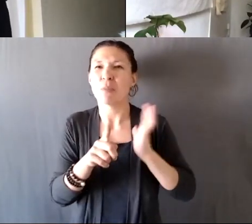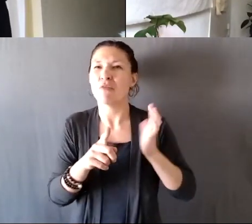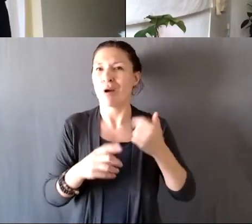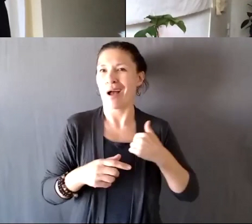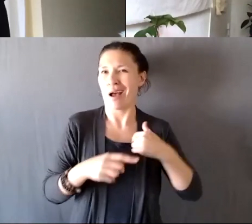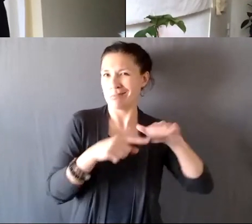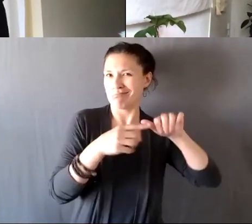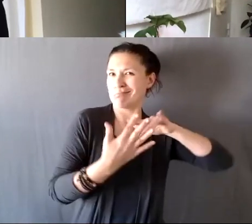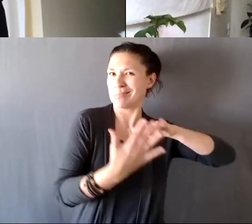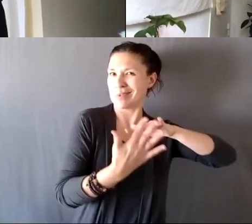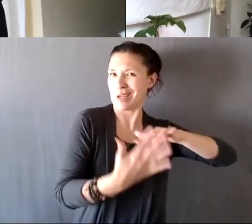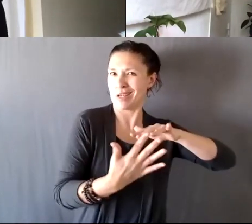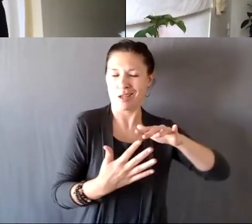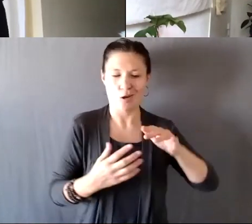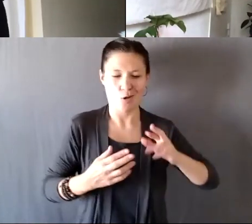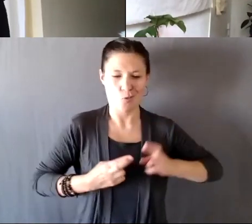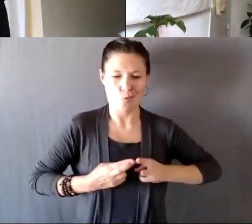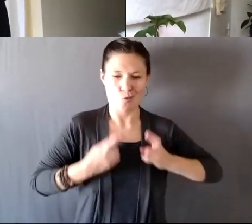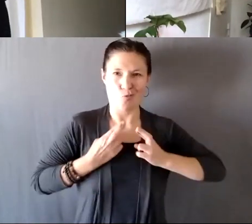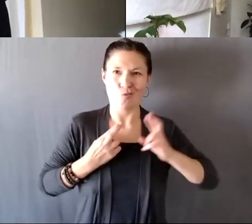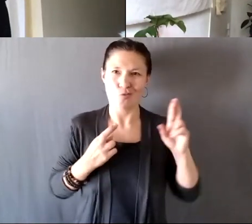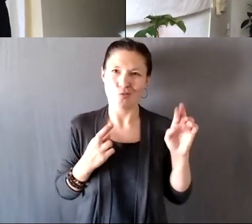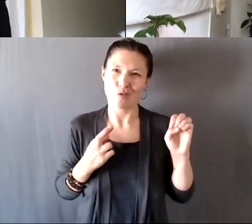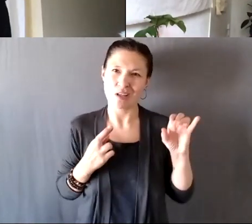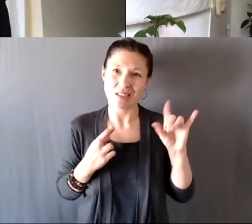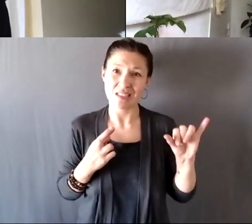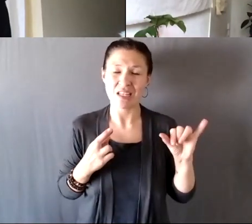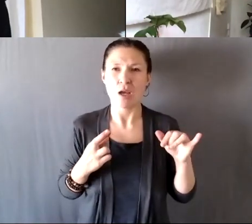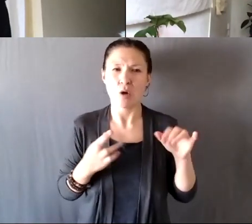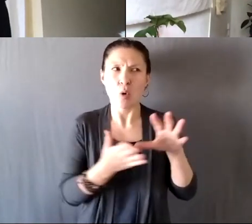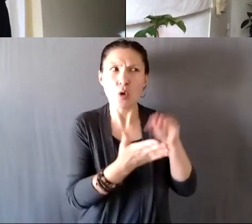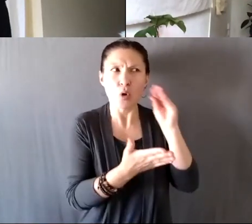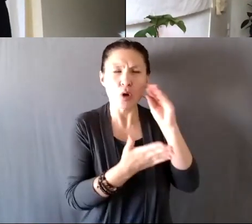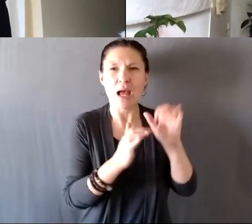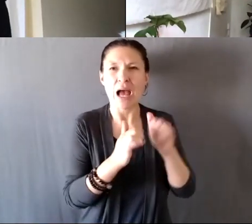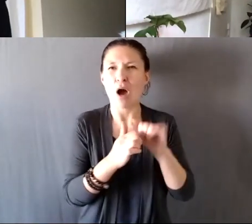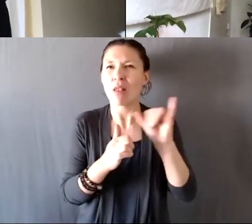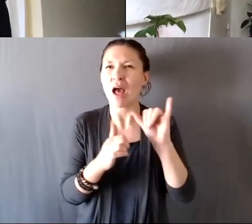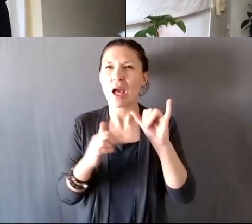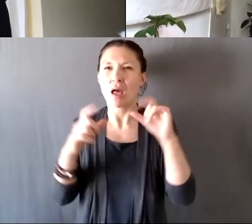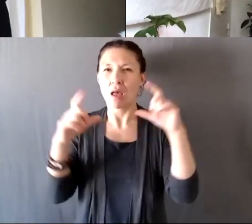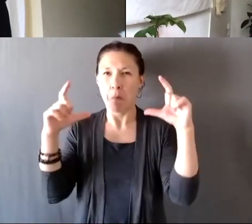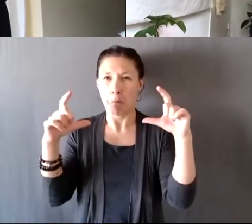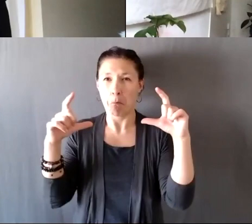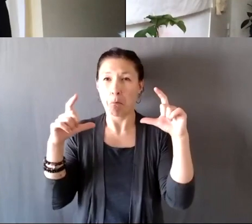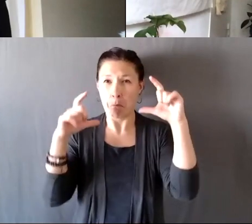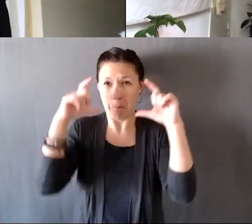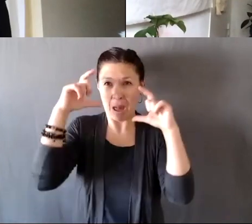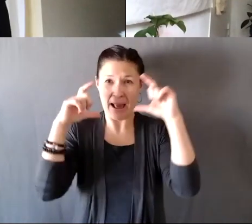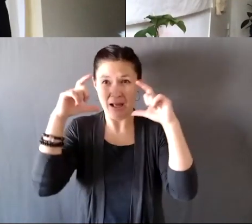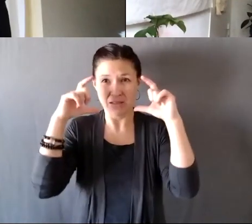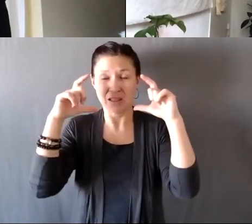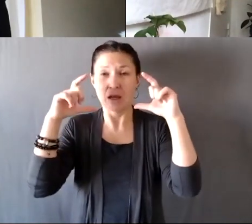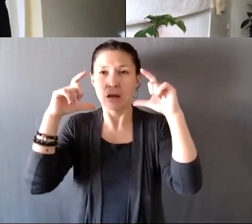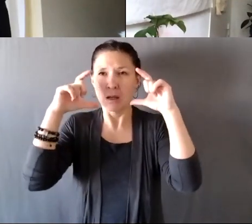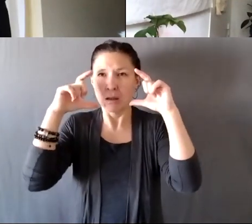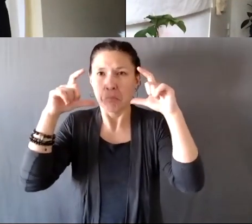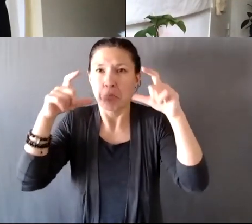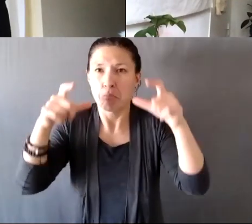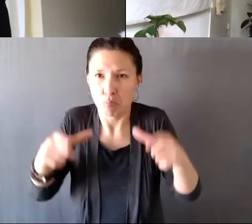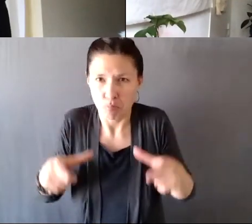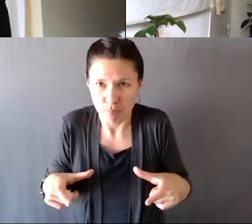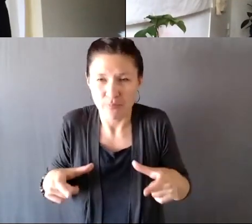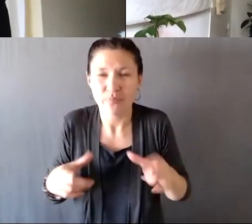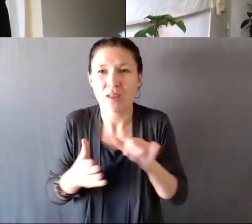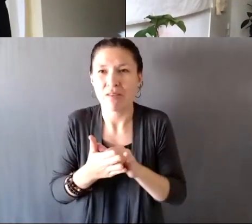So thinking about ways that you might present yourself to others, but how if you don't remove your mask enough, you might lose sense of that is.